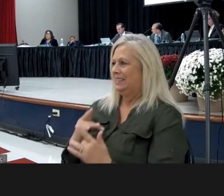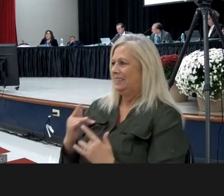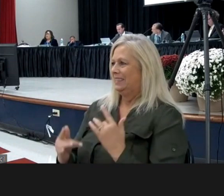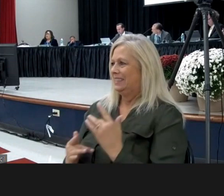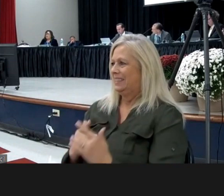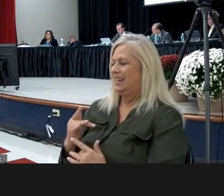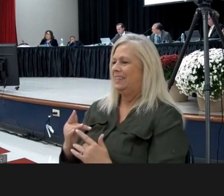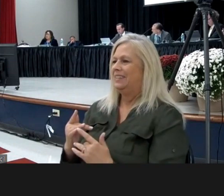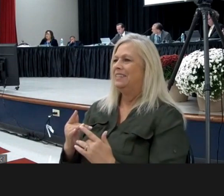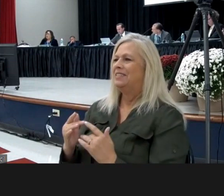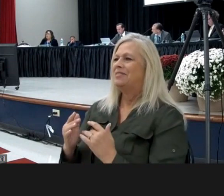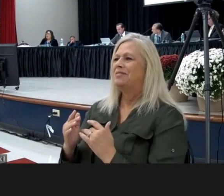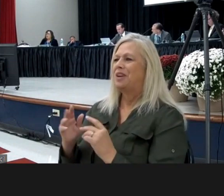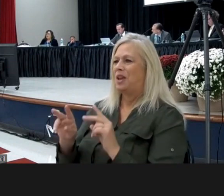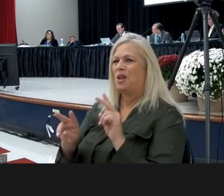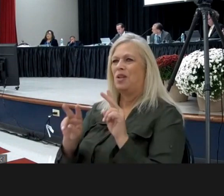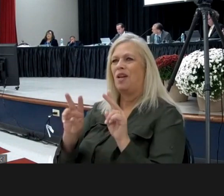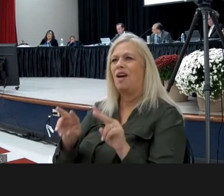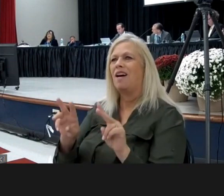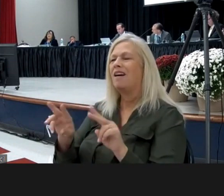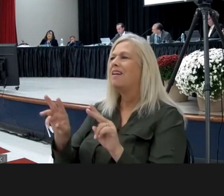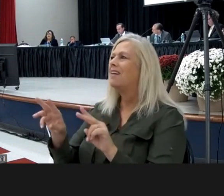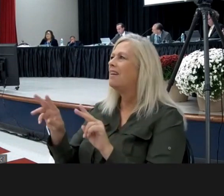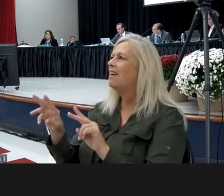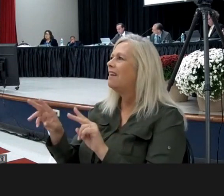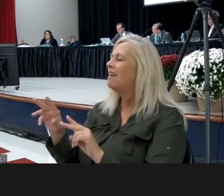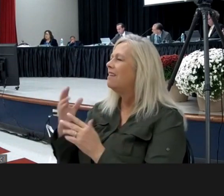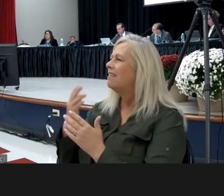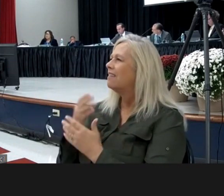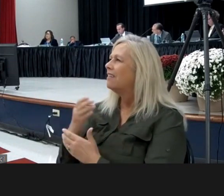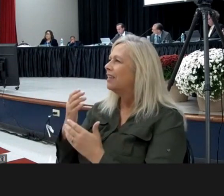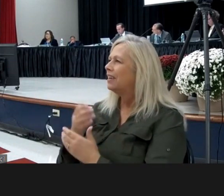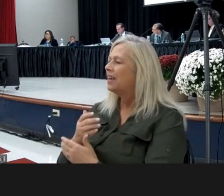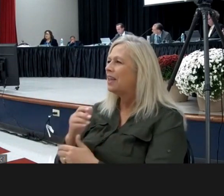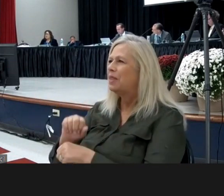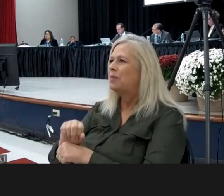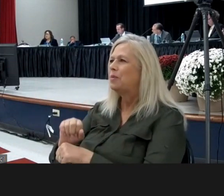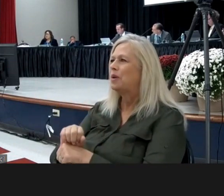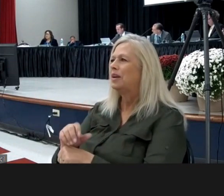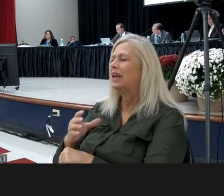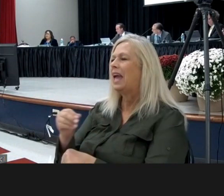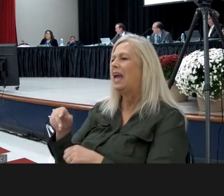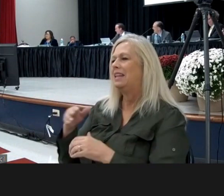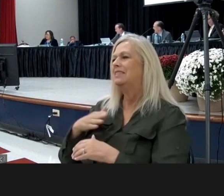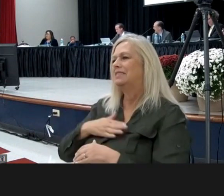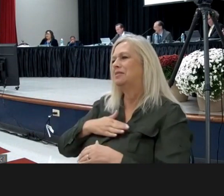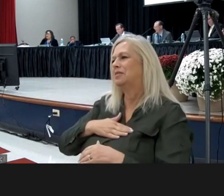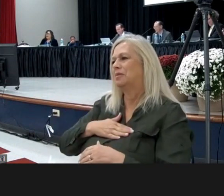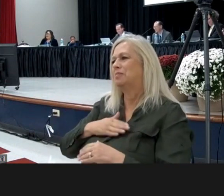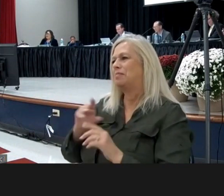going and looking at all the work done, and also because it happens to be in District 2.